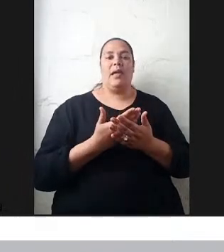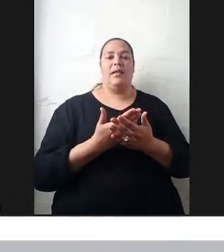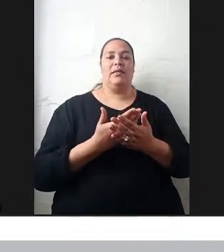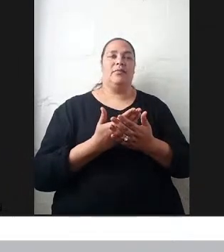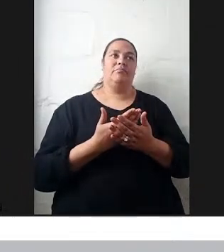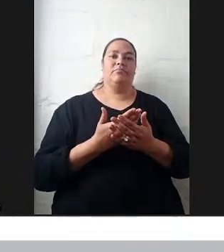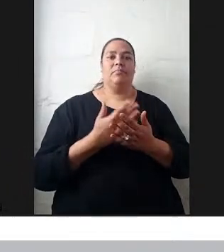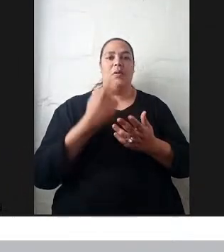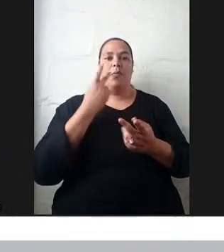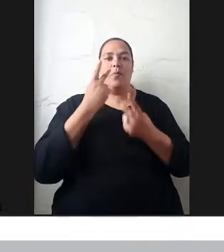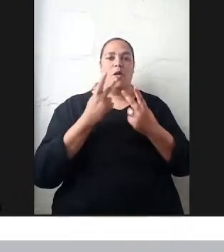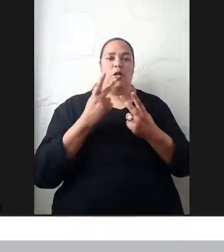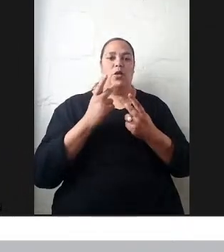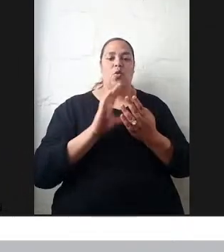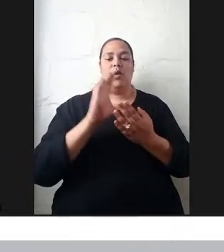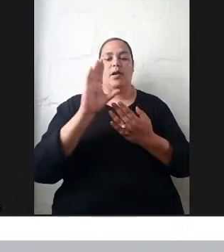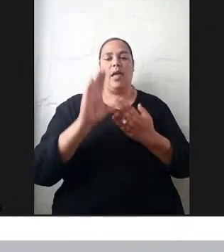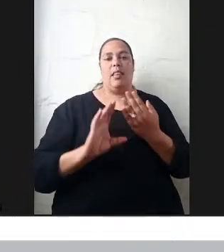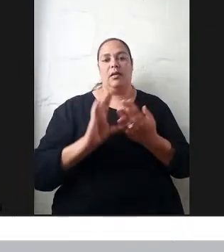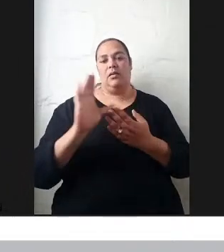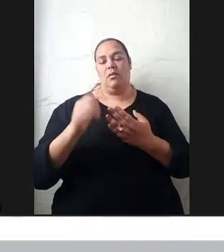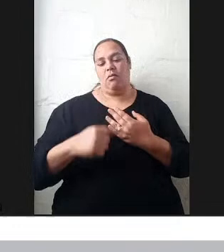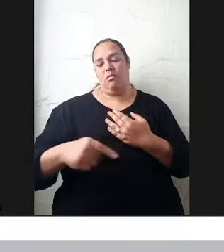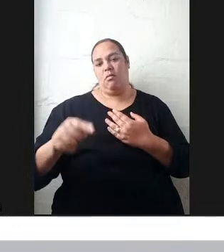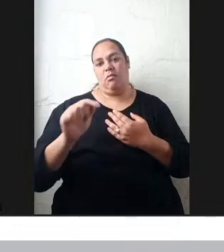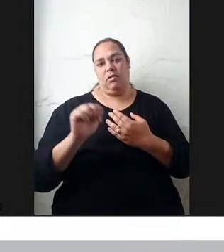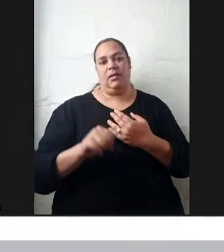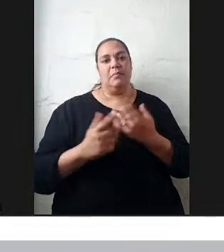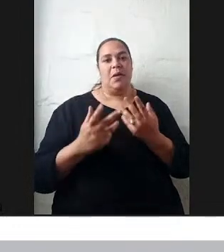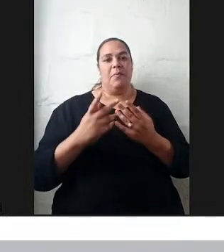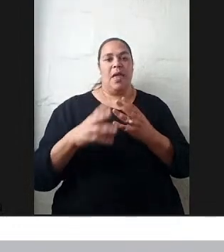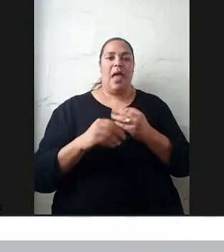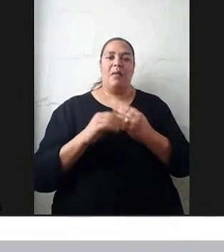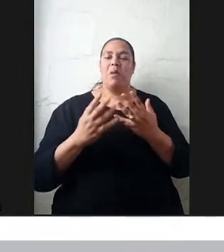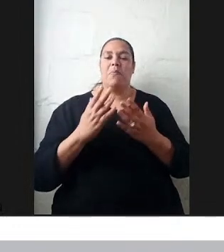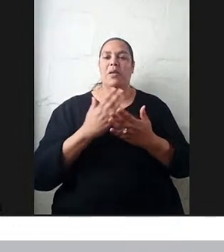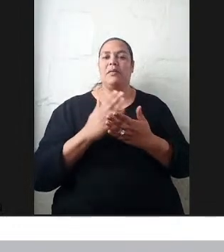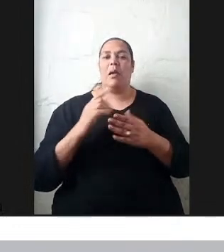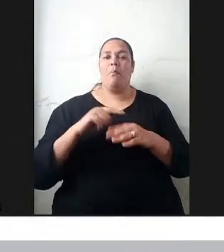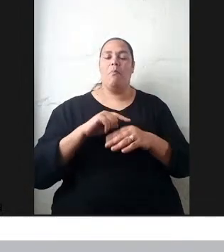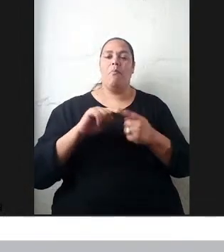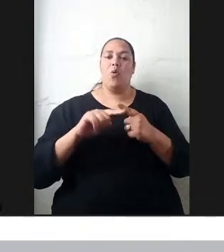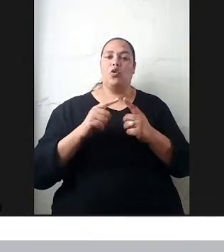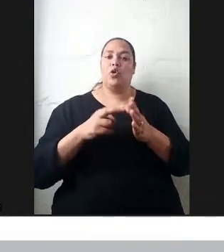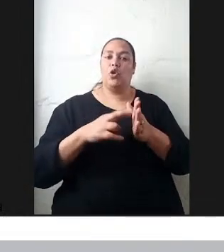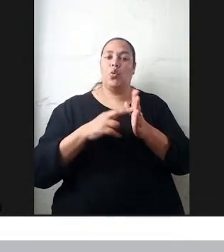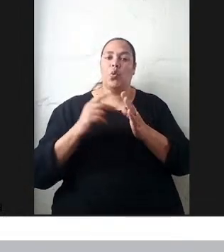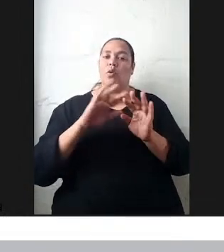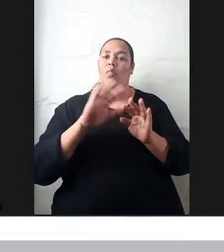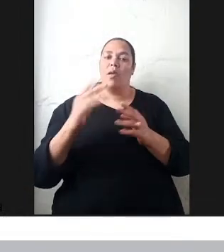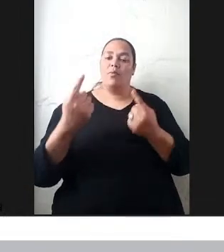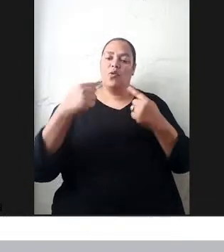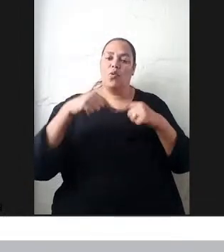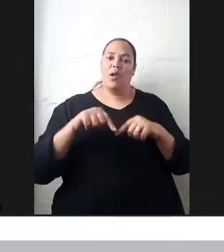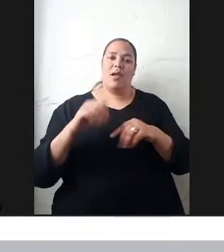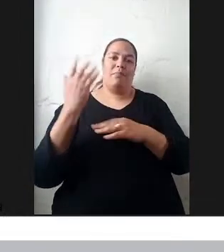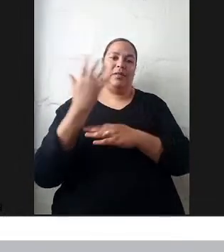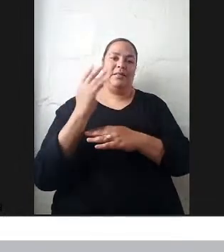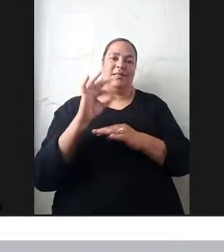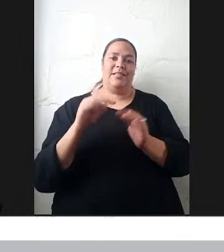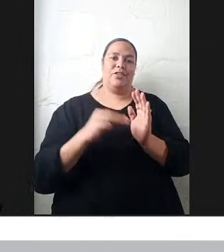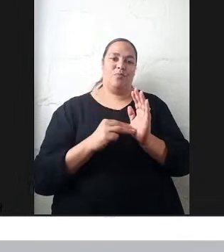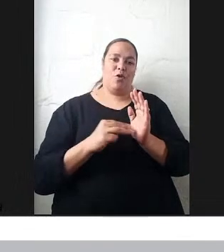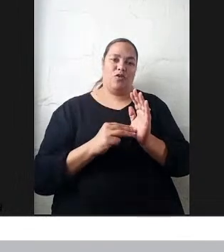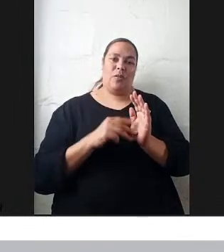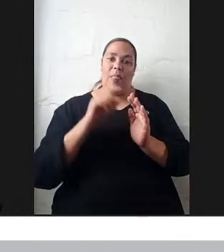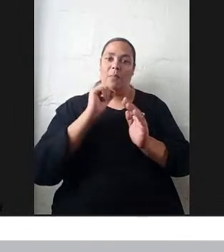at the calendar, of course, maybe at some point request them to come and present this modeling that they were